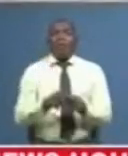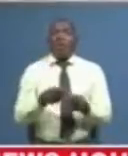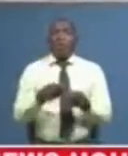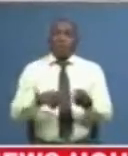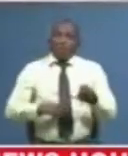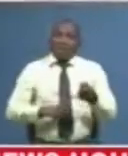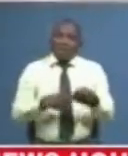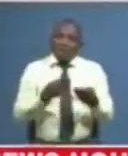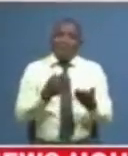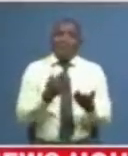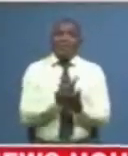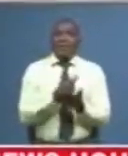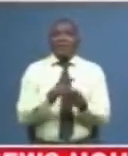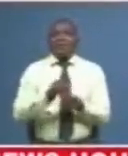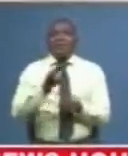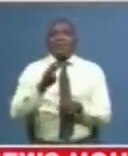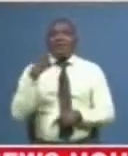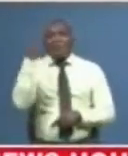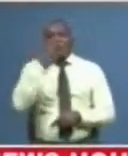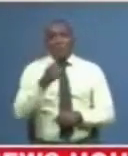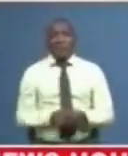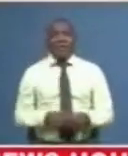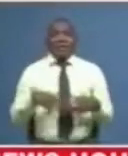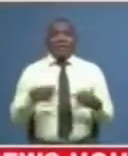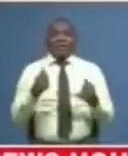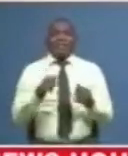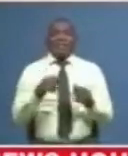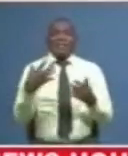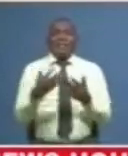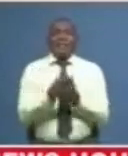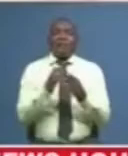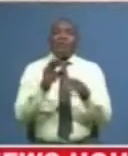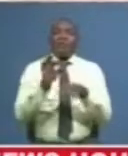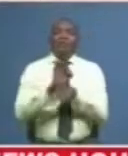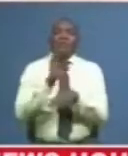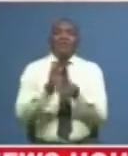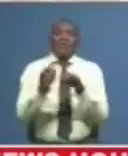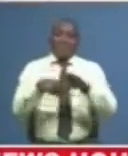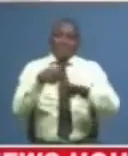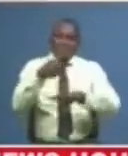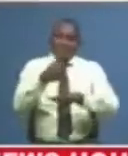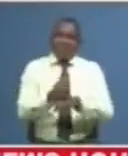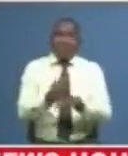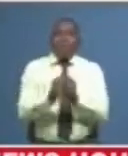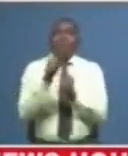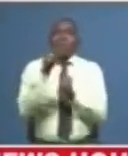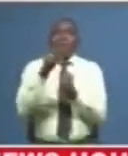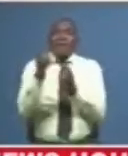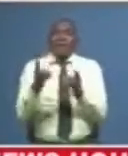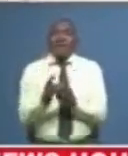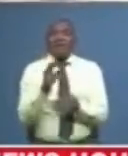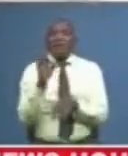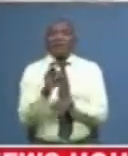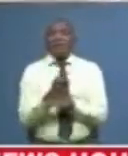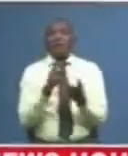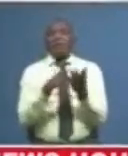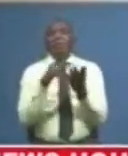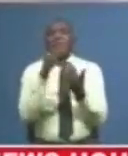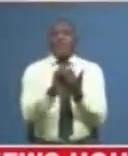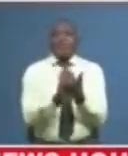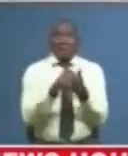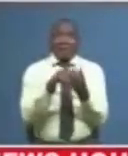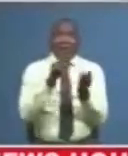other West African nations. This is the latest factory to be operational under the One District, One Factory policy, which has